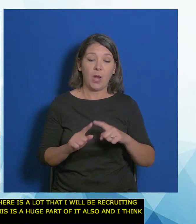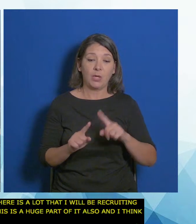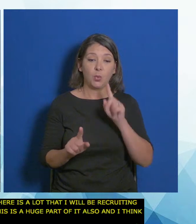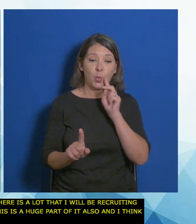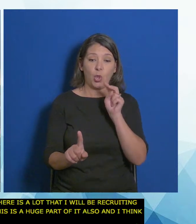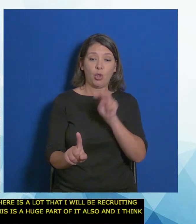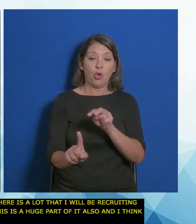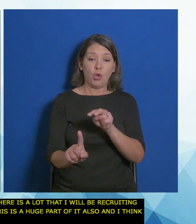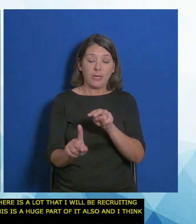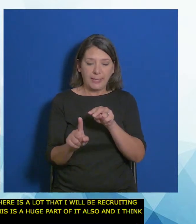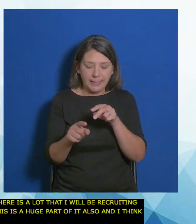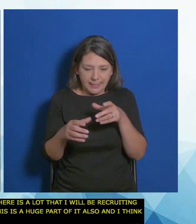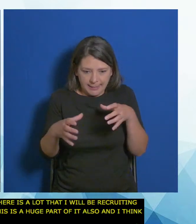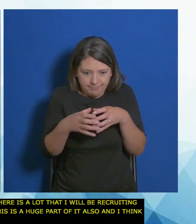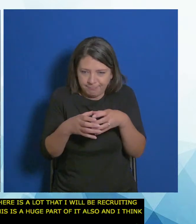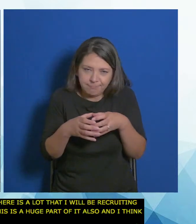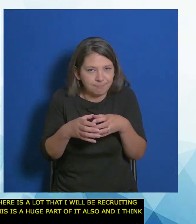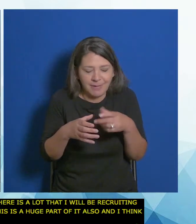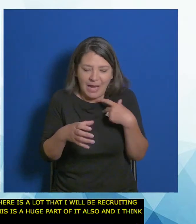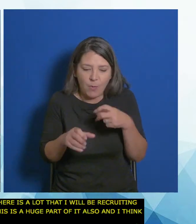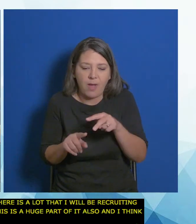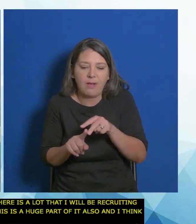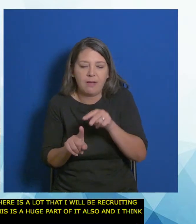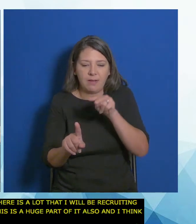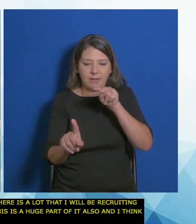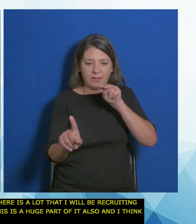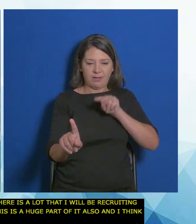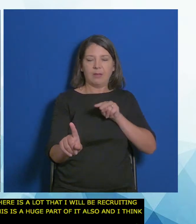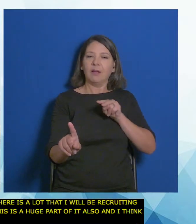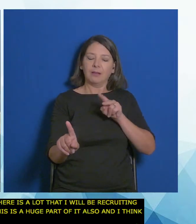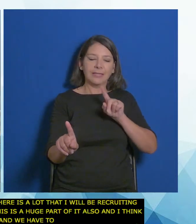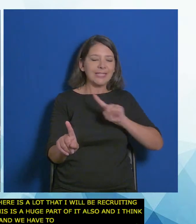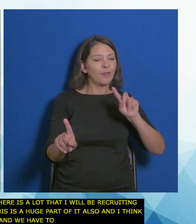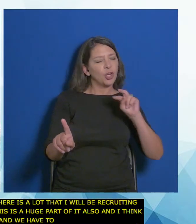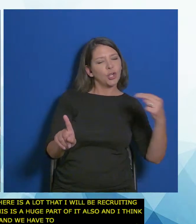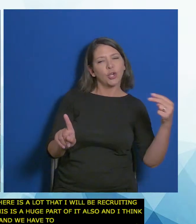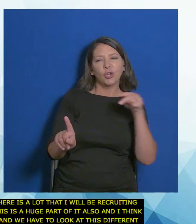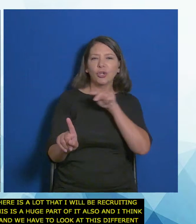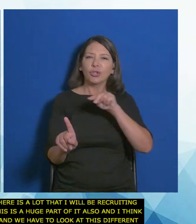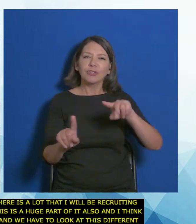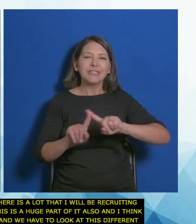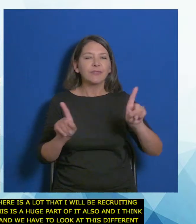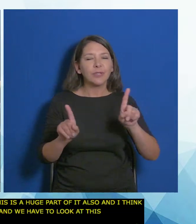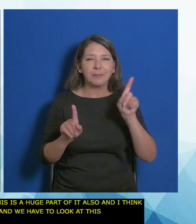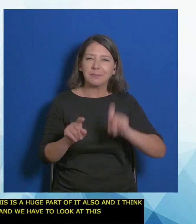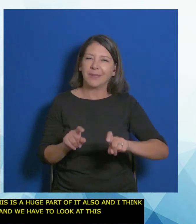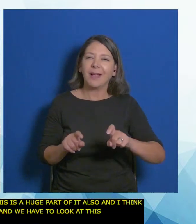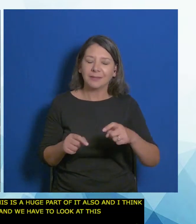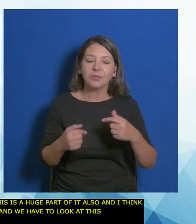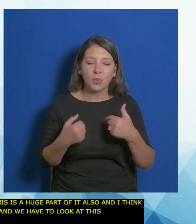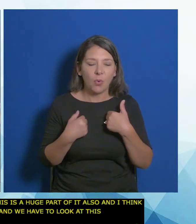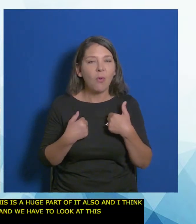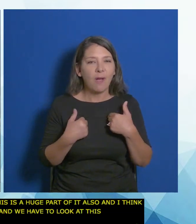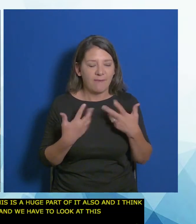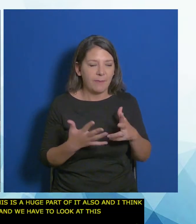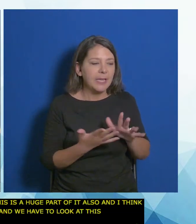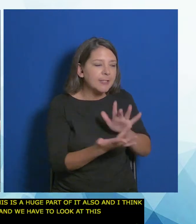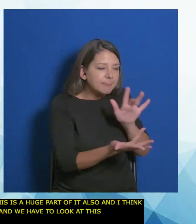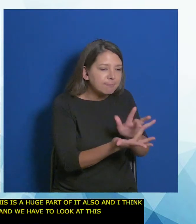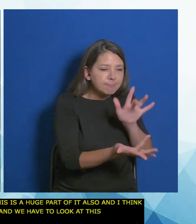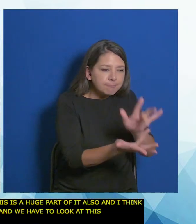the inside, and we have to look at this differently. And so for me, I have been engaging with